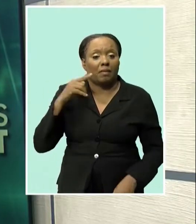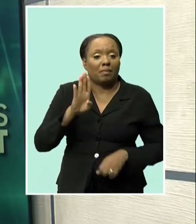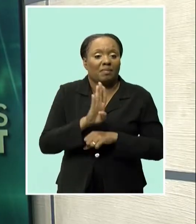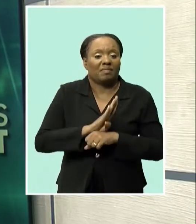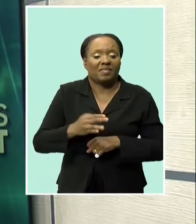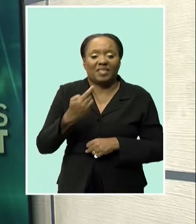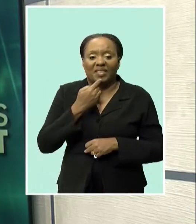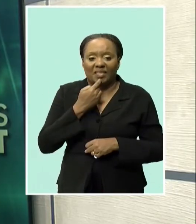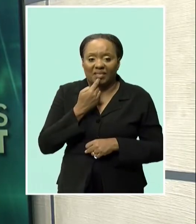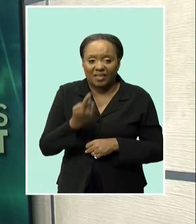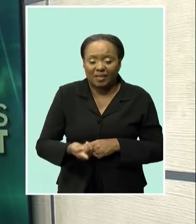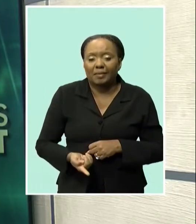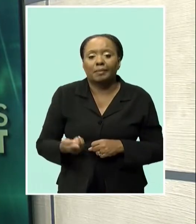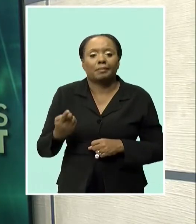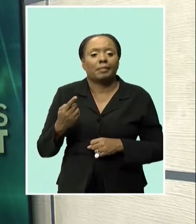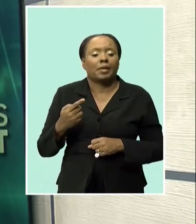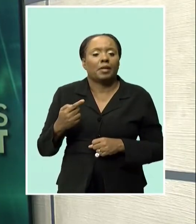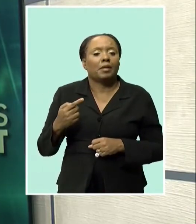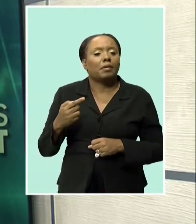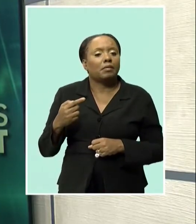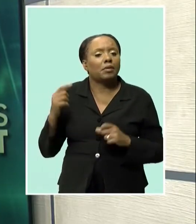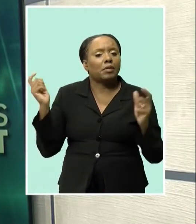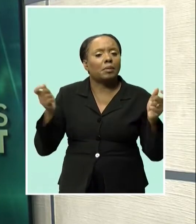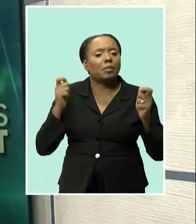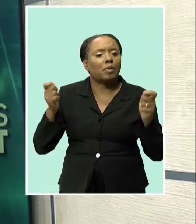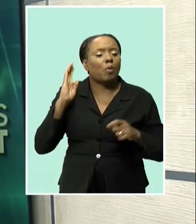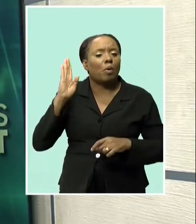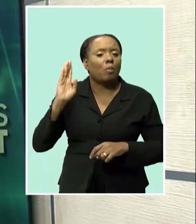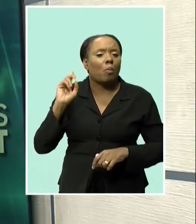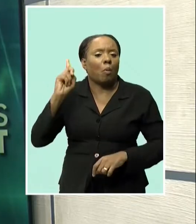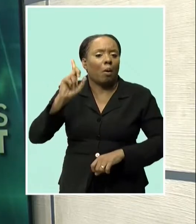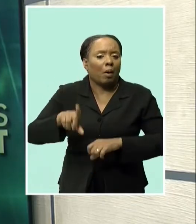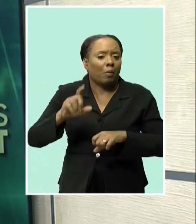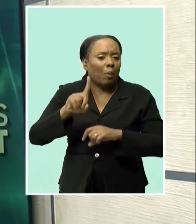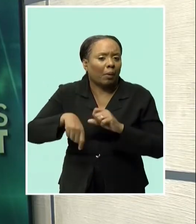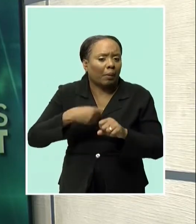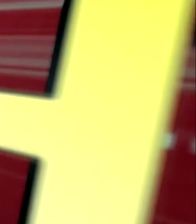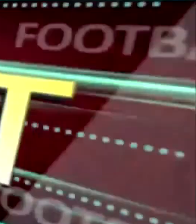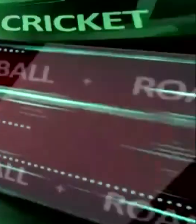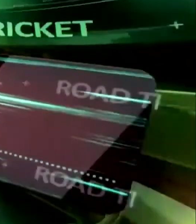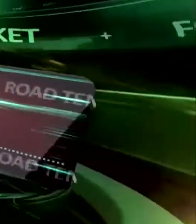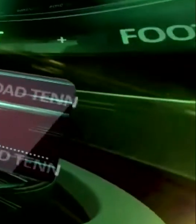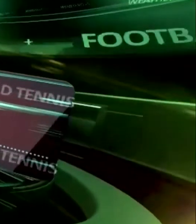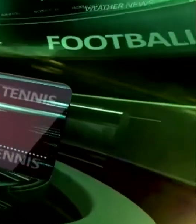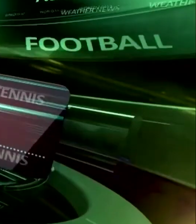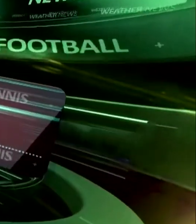year-long celebration will start later this month and there is something in it for everyone.